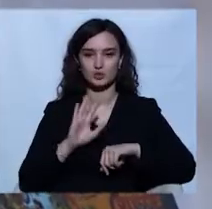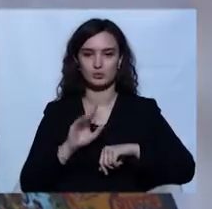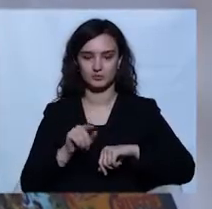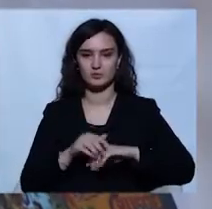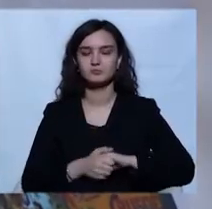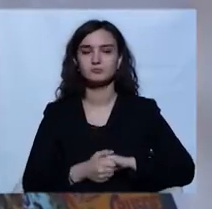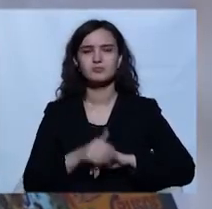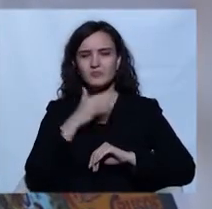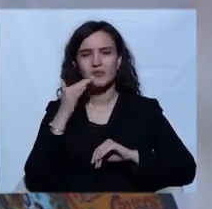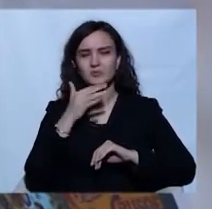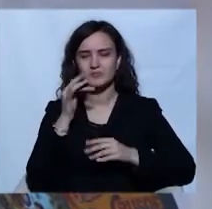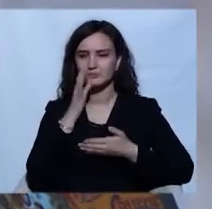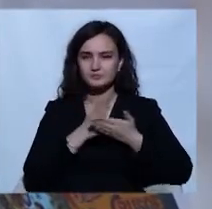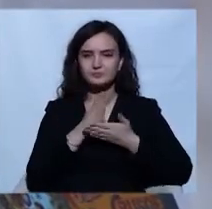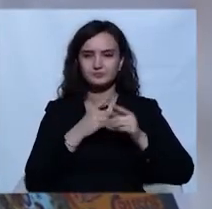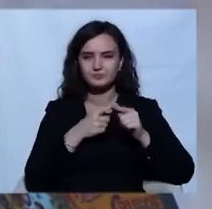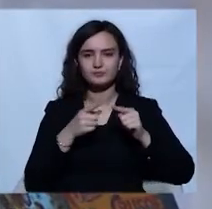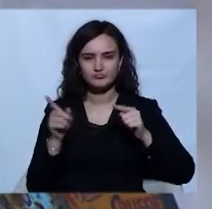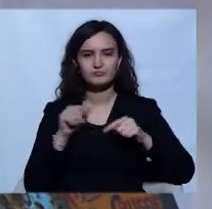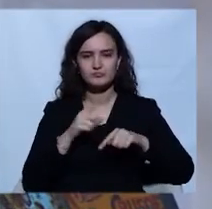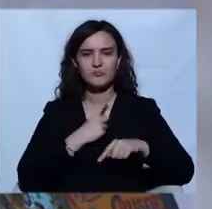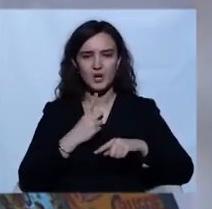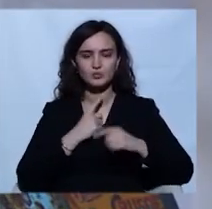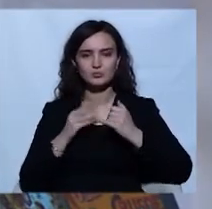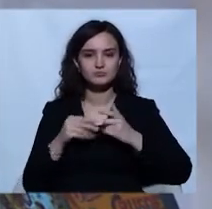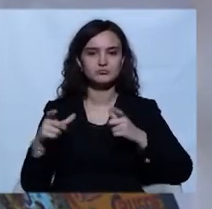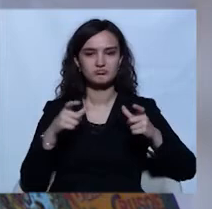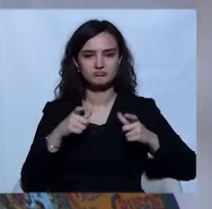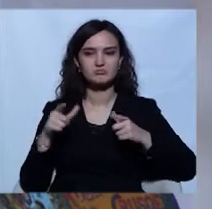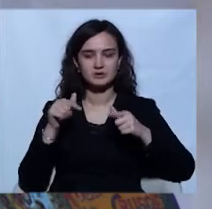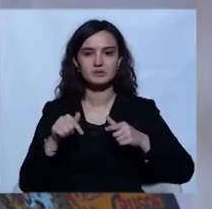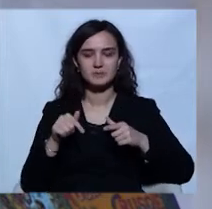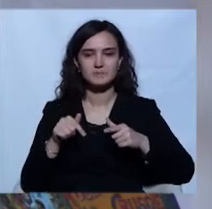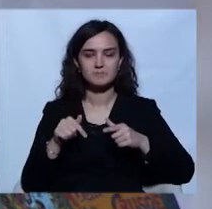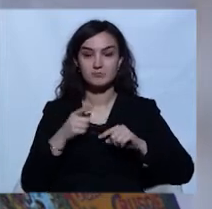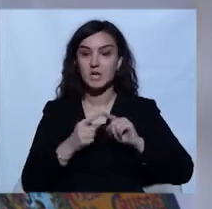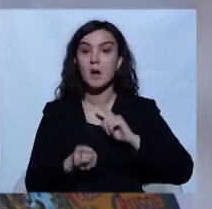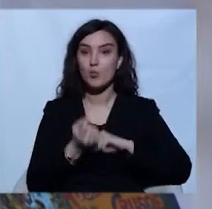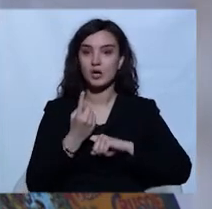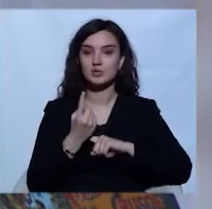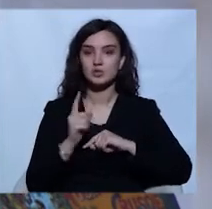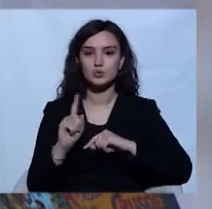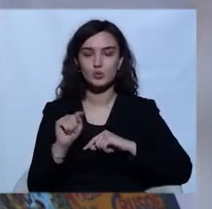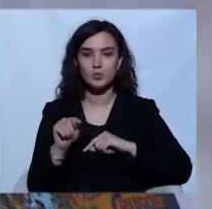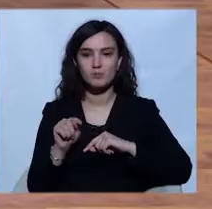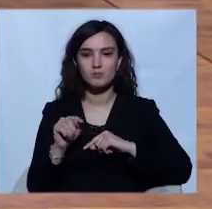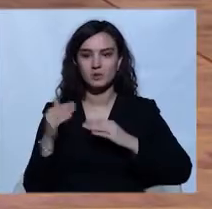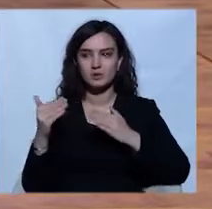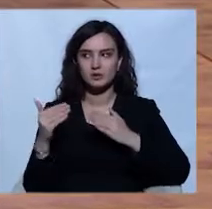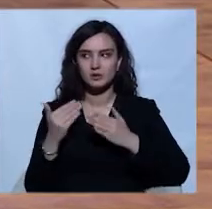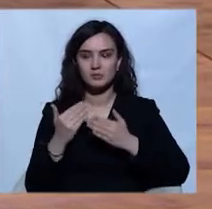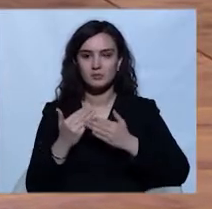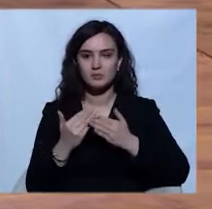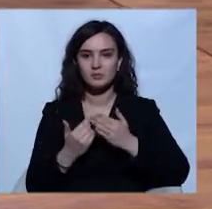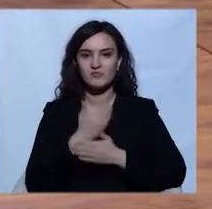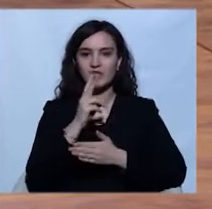after many, many years all alone on the island, Robinson Crusoe discovers a new group of people have arrived